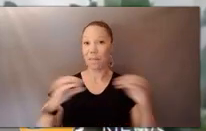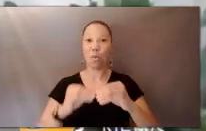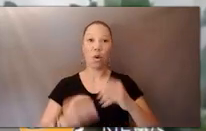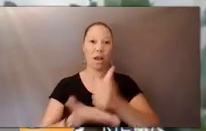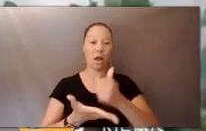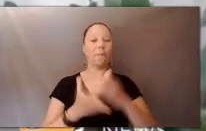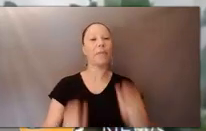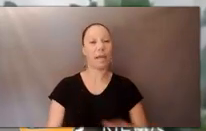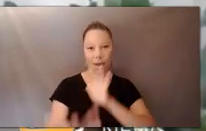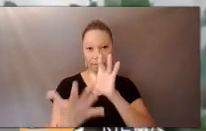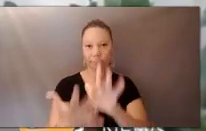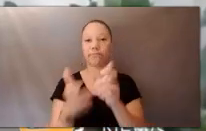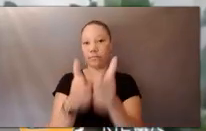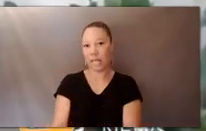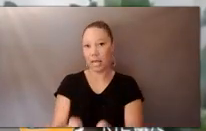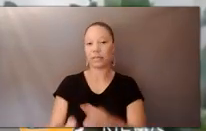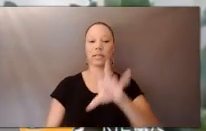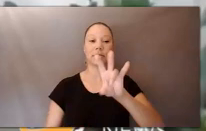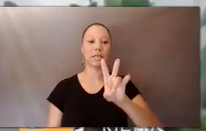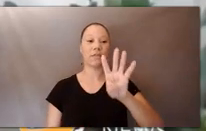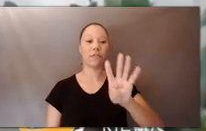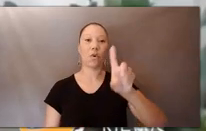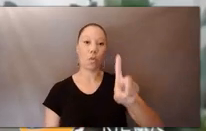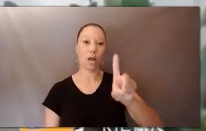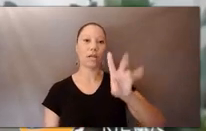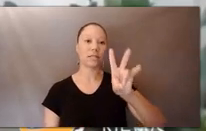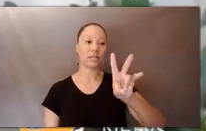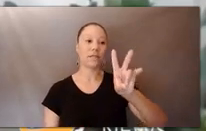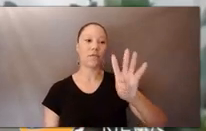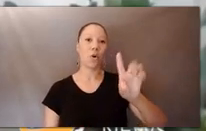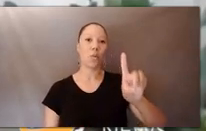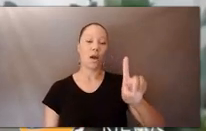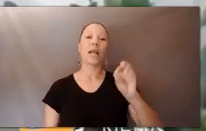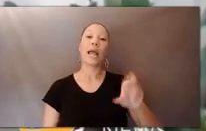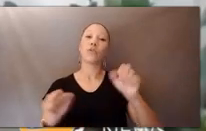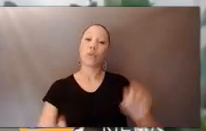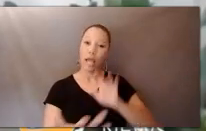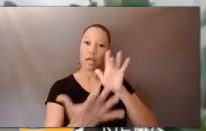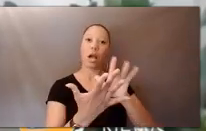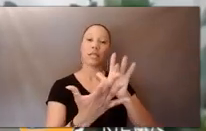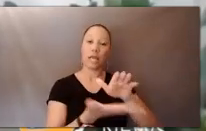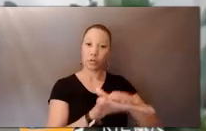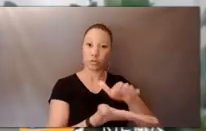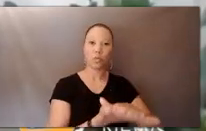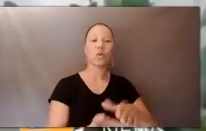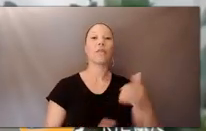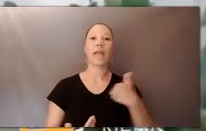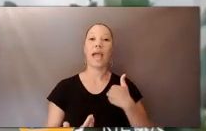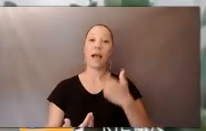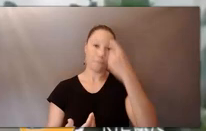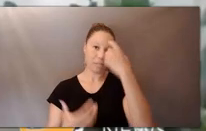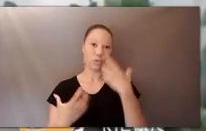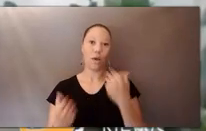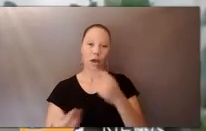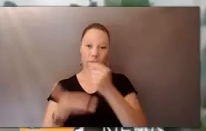reach out. And every school has assigned mental health therapists or school social workers in addition to the counselor. So students can